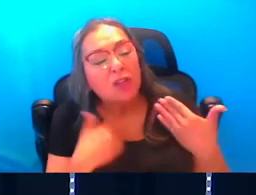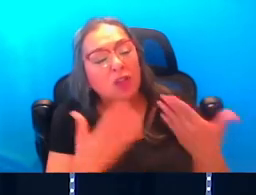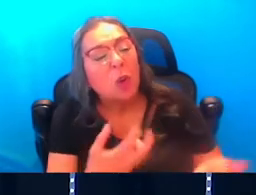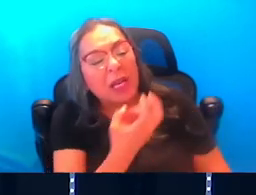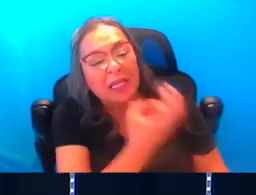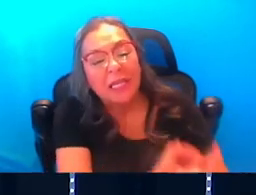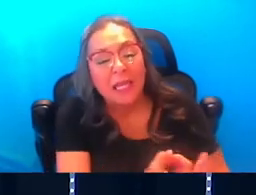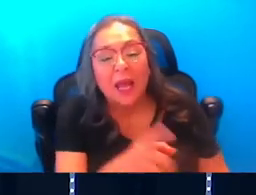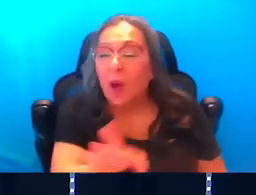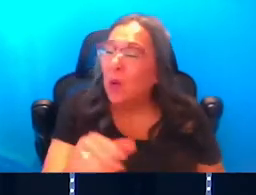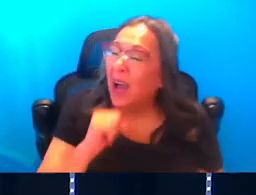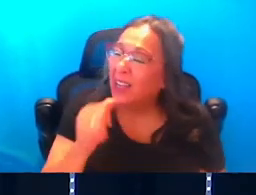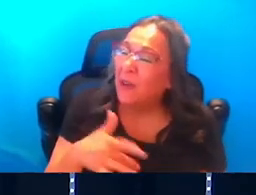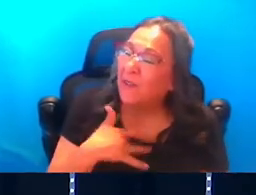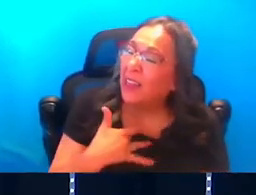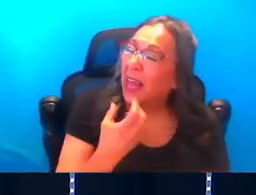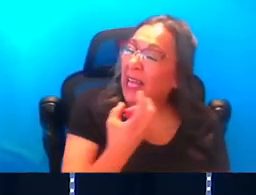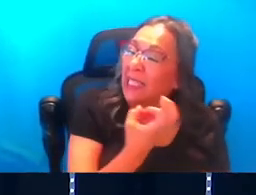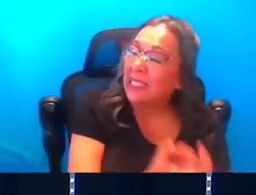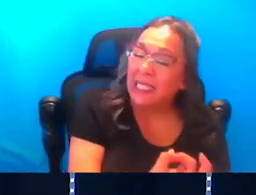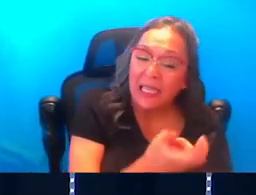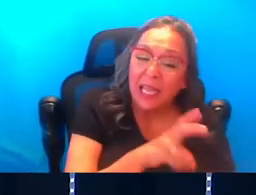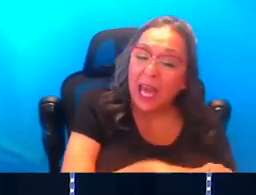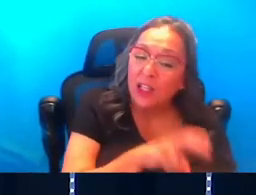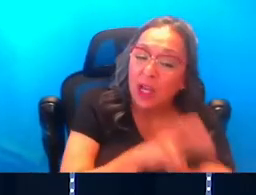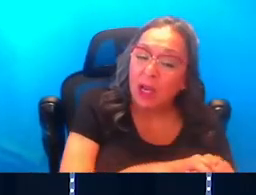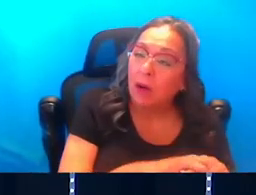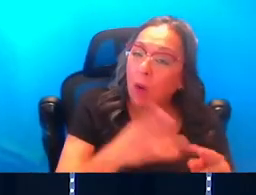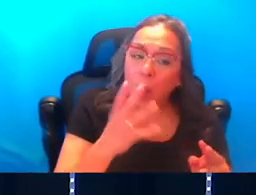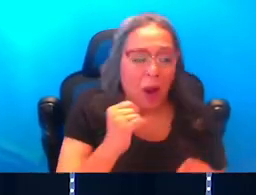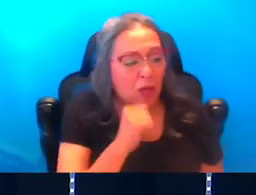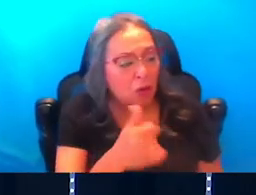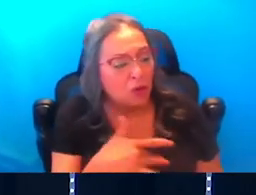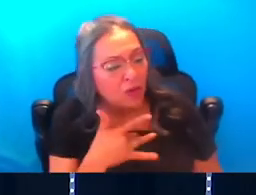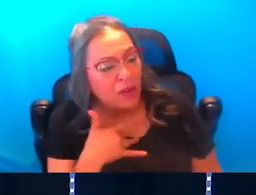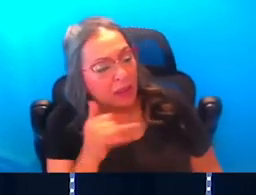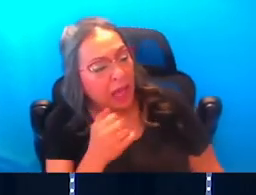I'm not really feeling like sitting right now. James says, why aren't you feeling like sitting right now? Well, I don't know.